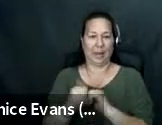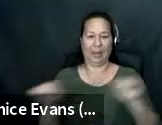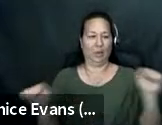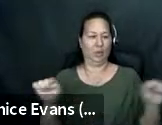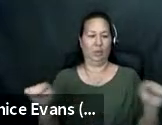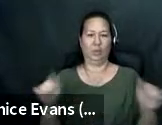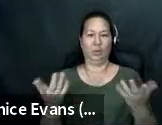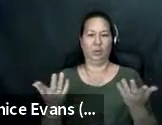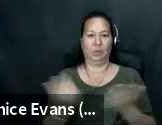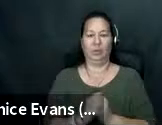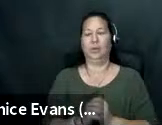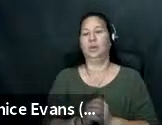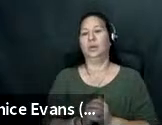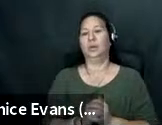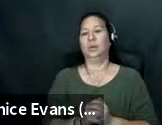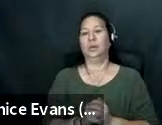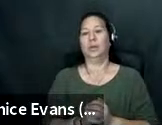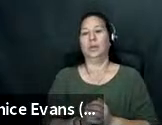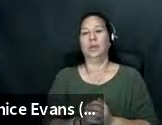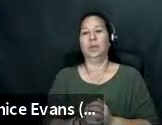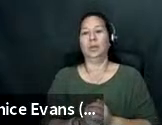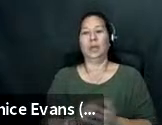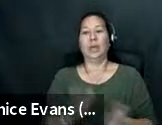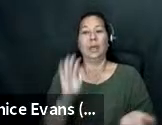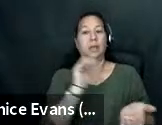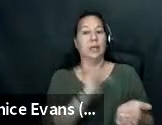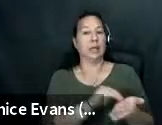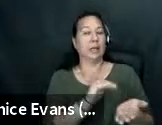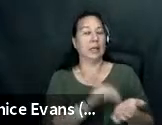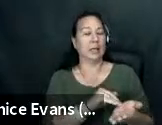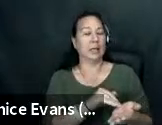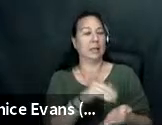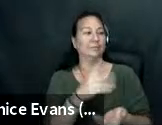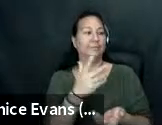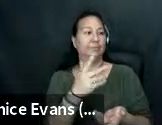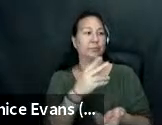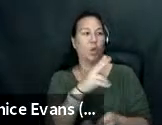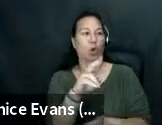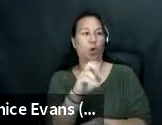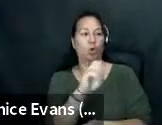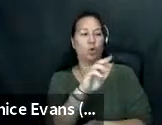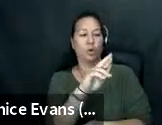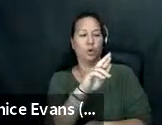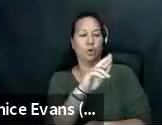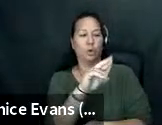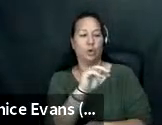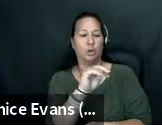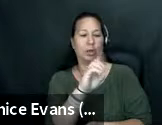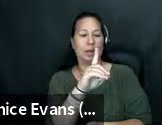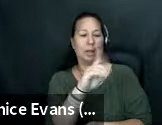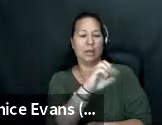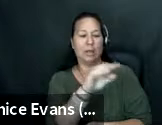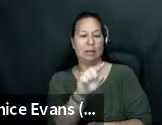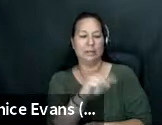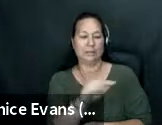So knowing the vaccination status is not a HIPAA